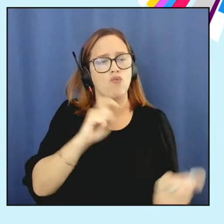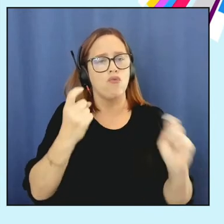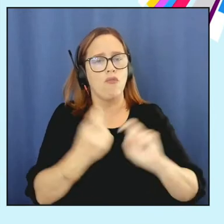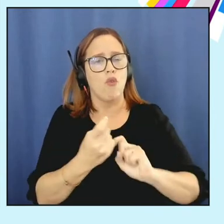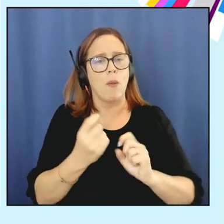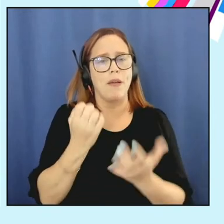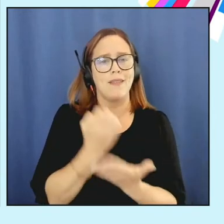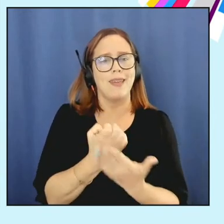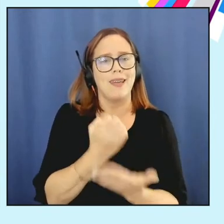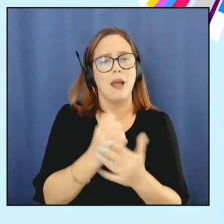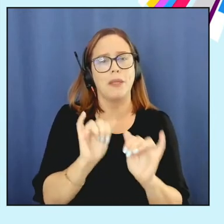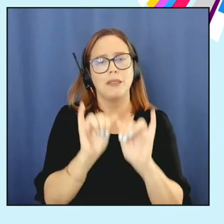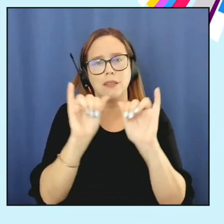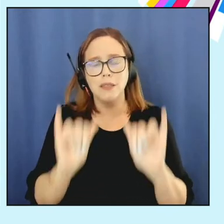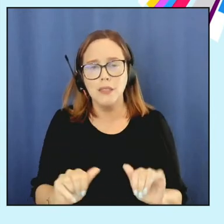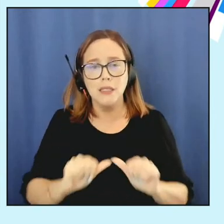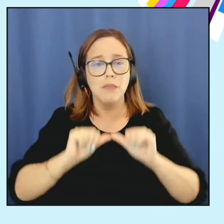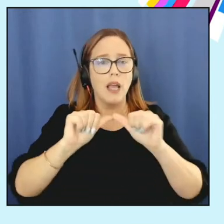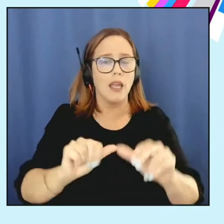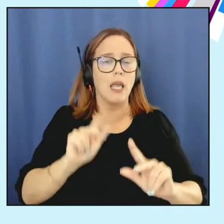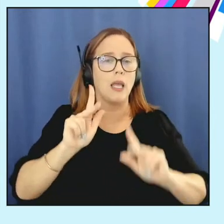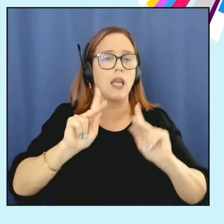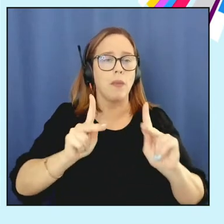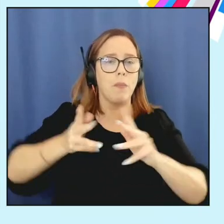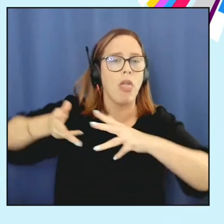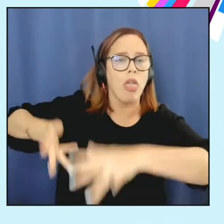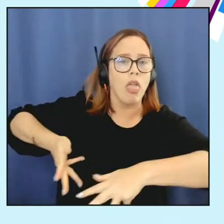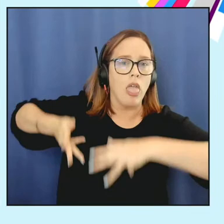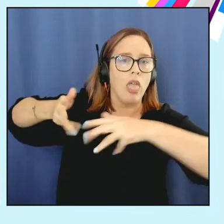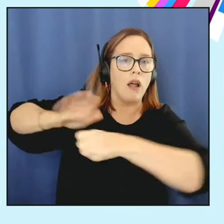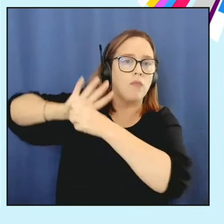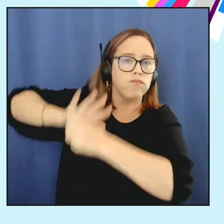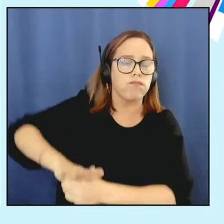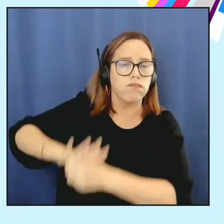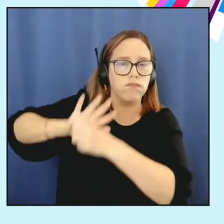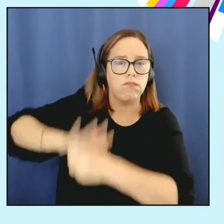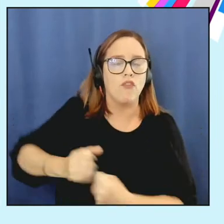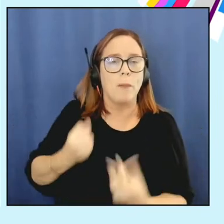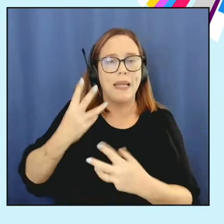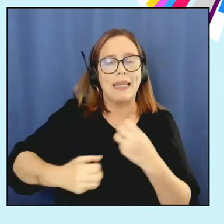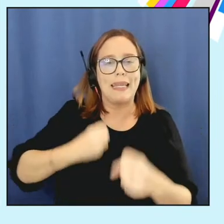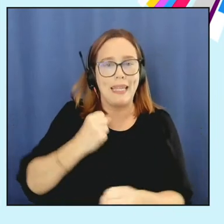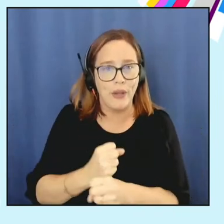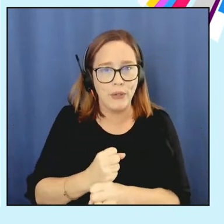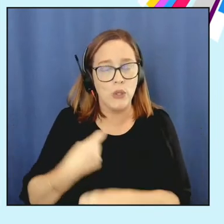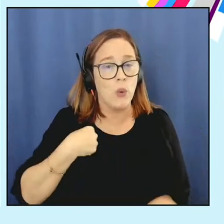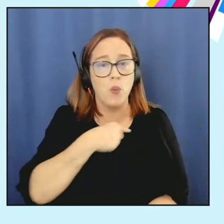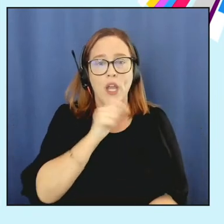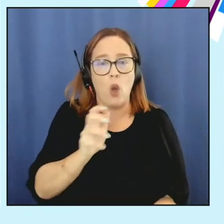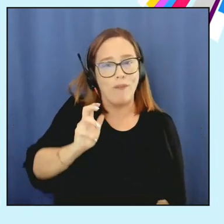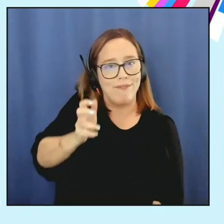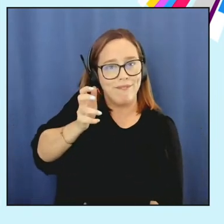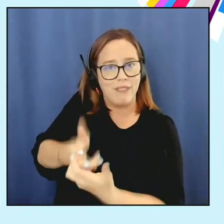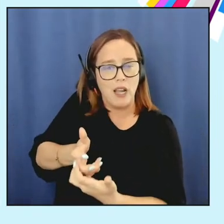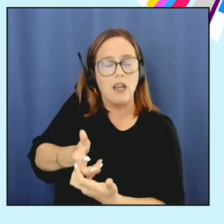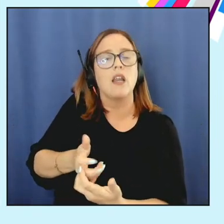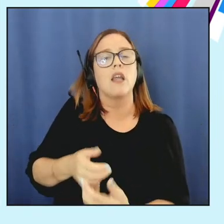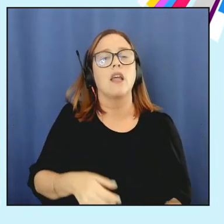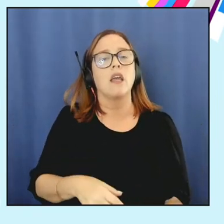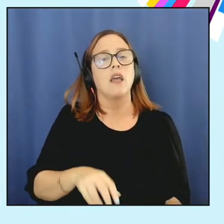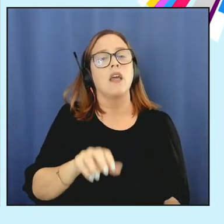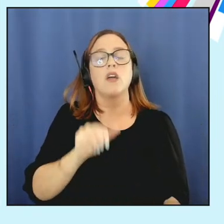have kept people behind for years and years and years because we do not fit, because not only do we not fit